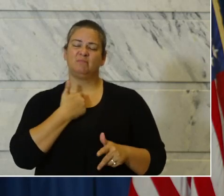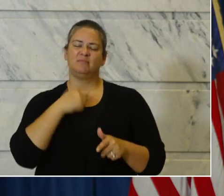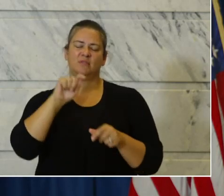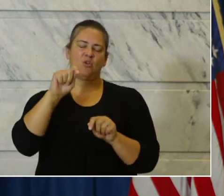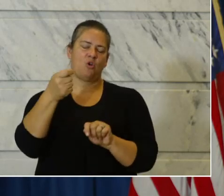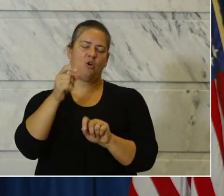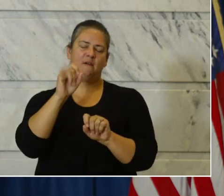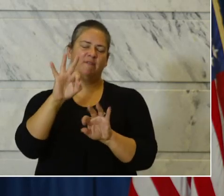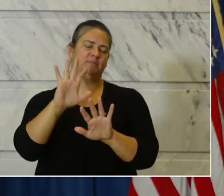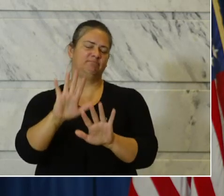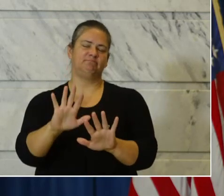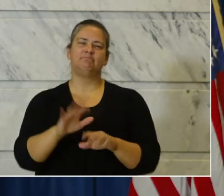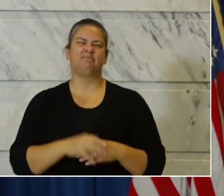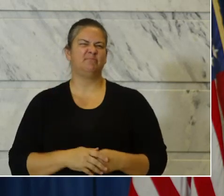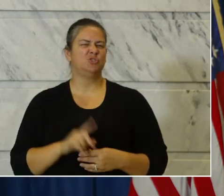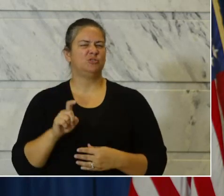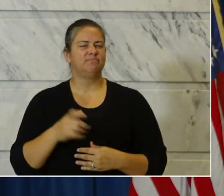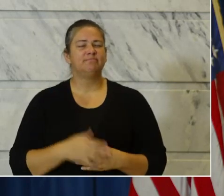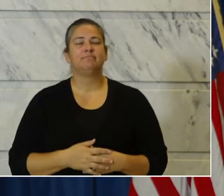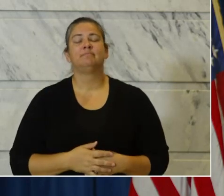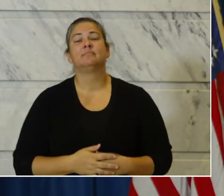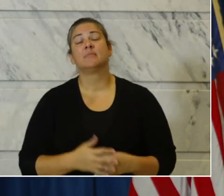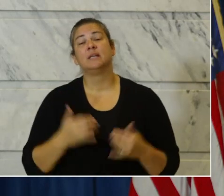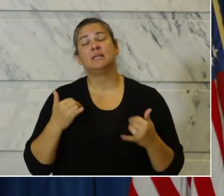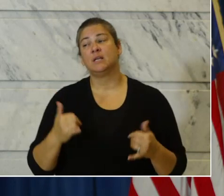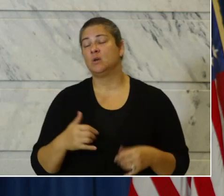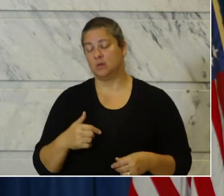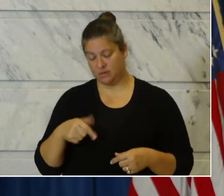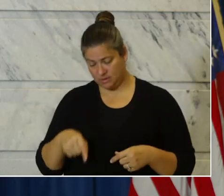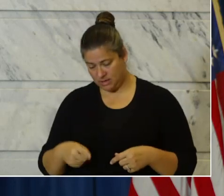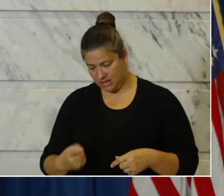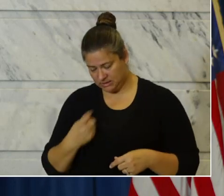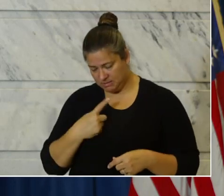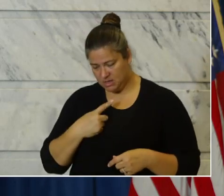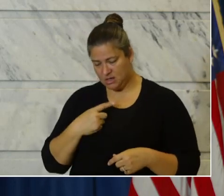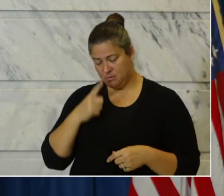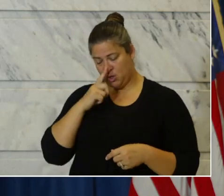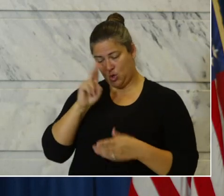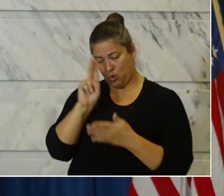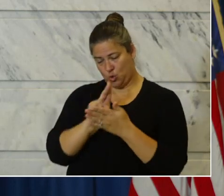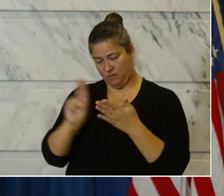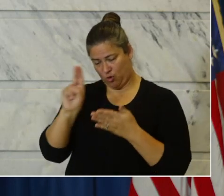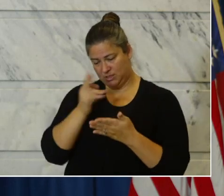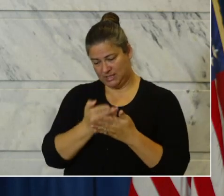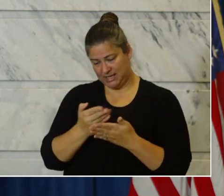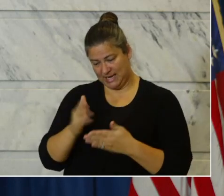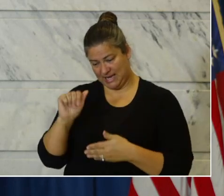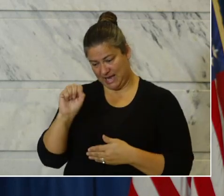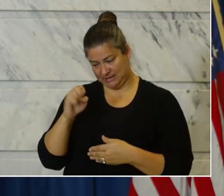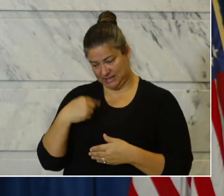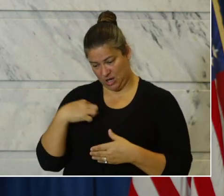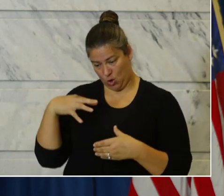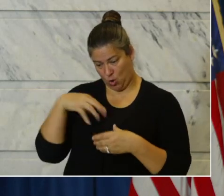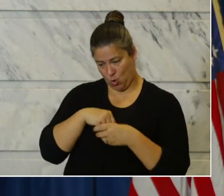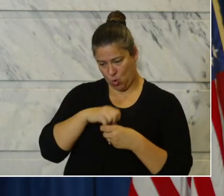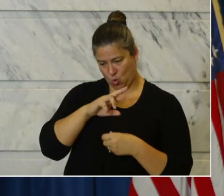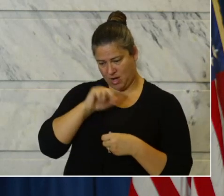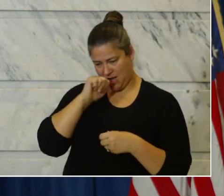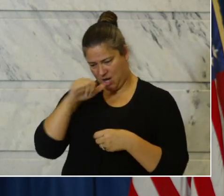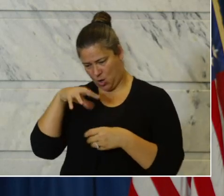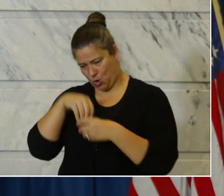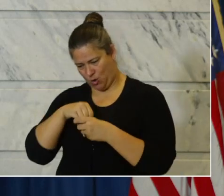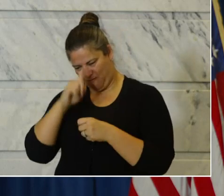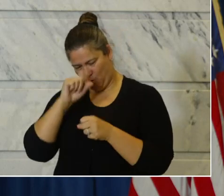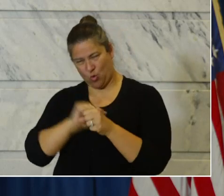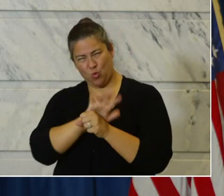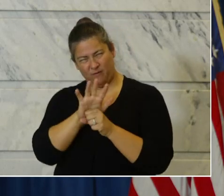entirely. All right, what do I think about including or not including university cases and considering community spread? I